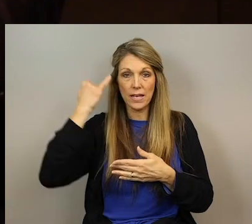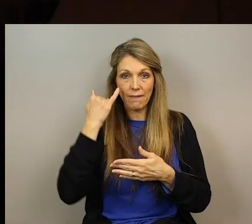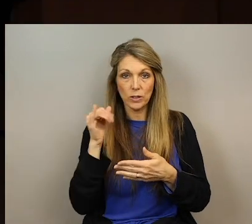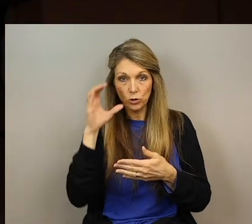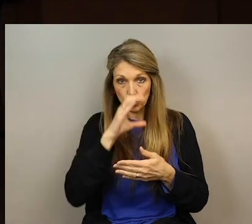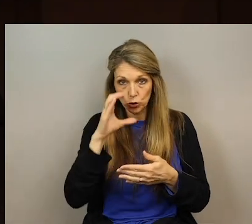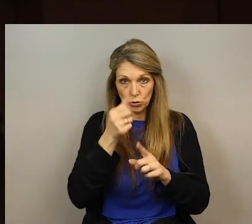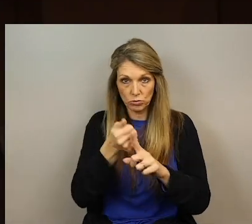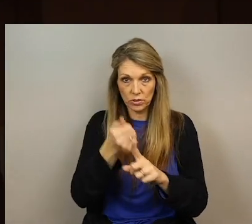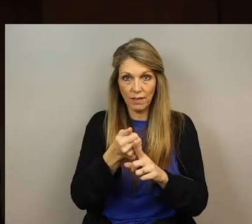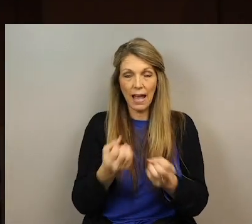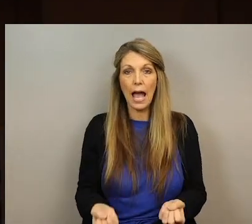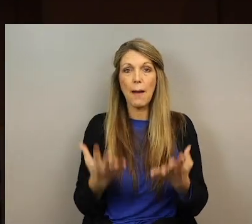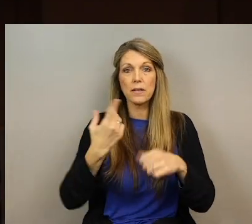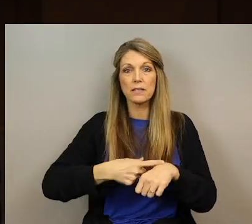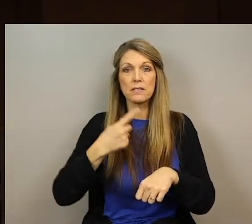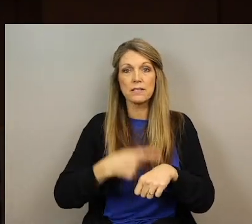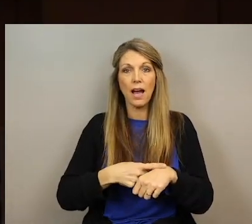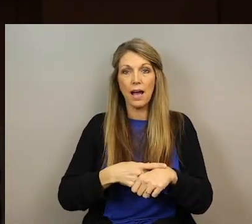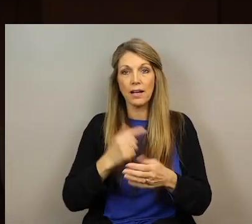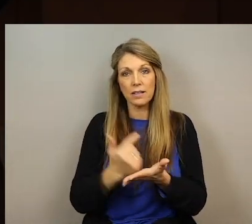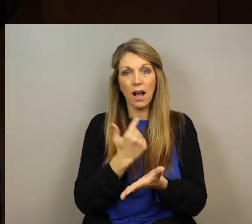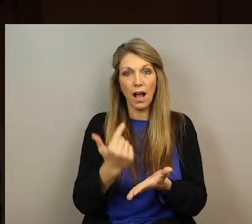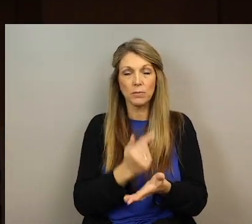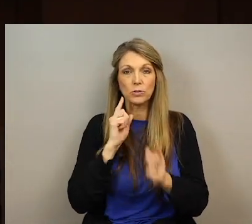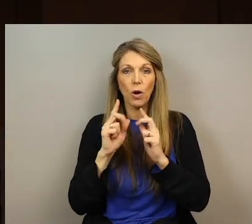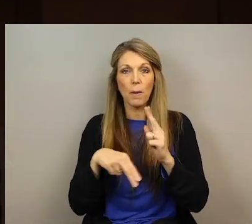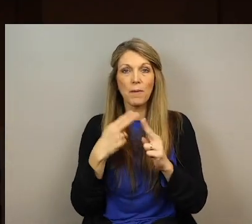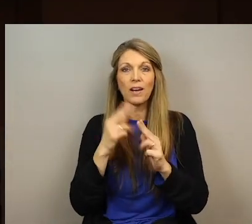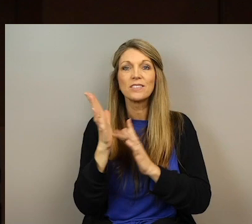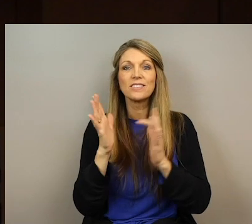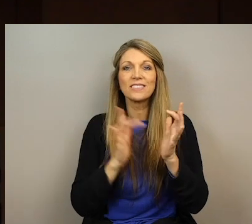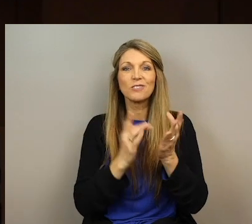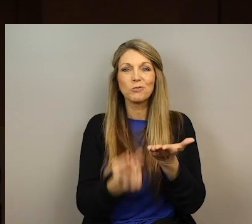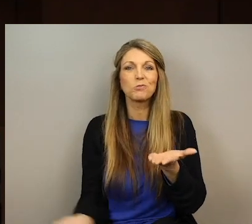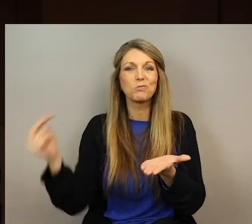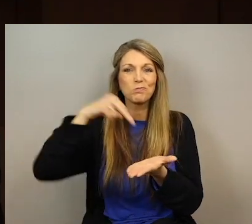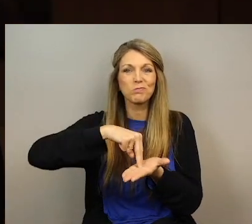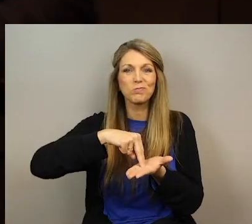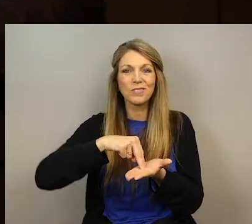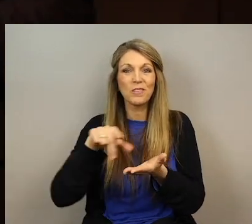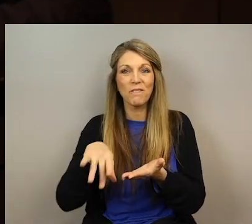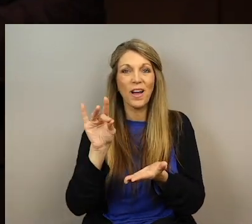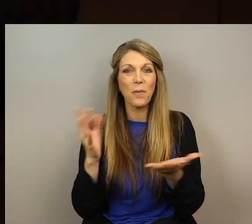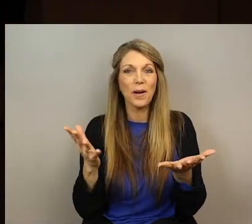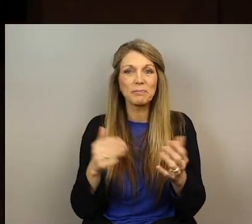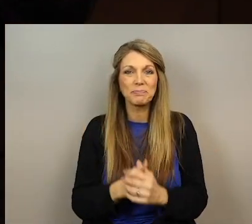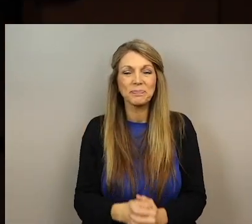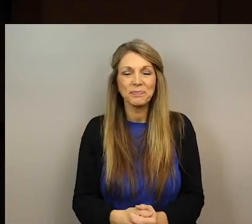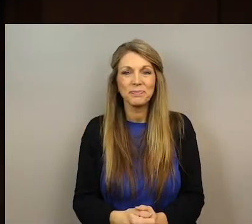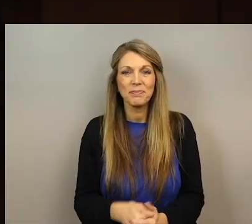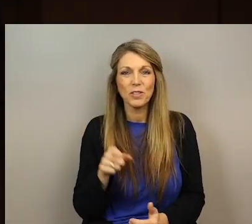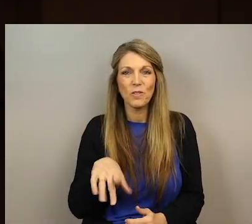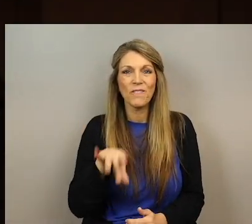search and you just searched how many times does the gospel talk about Jesus being raised from the dead, here's what you're going to find. You're going to